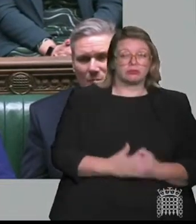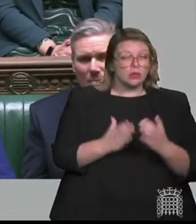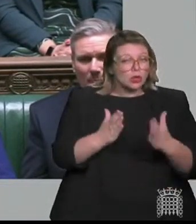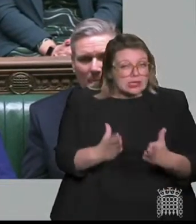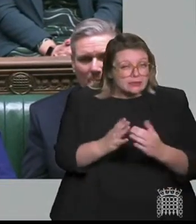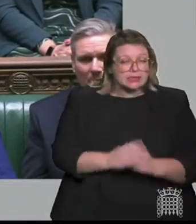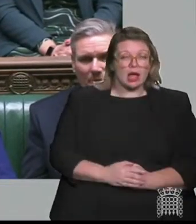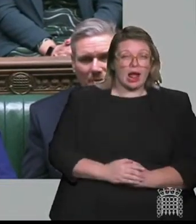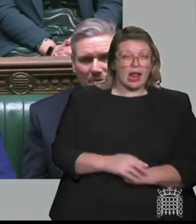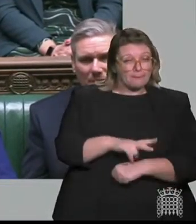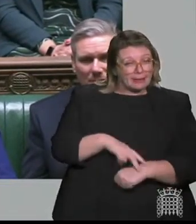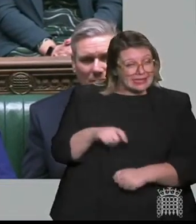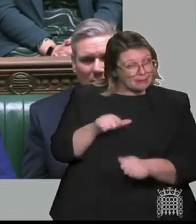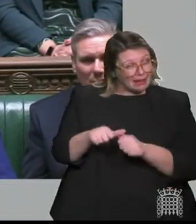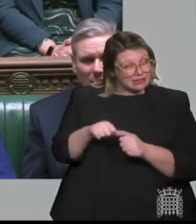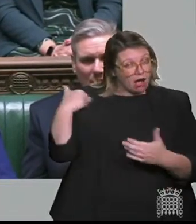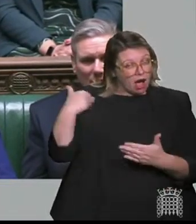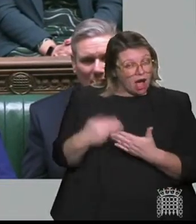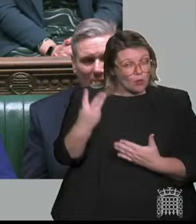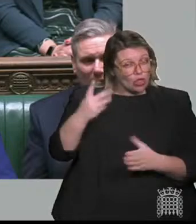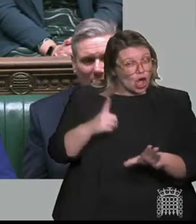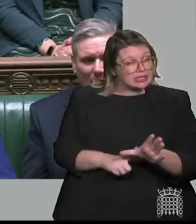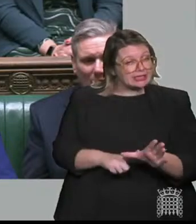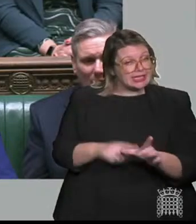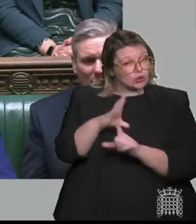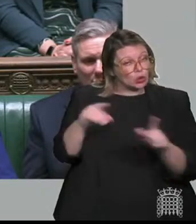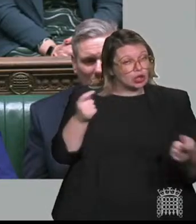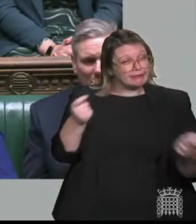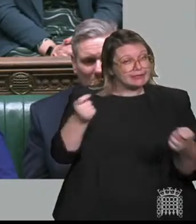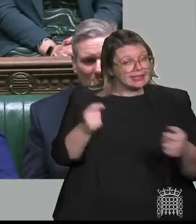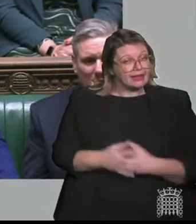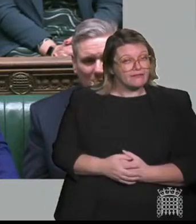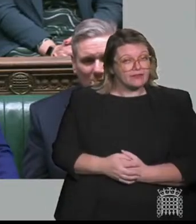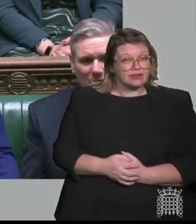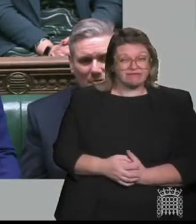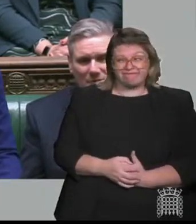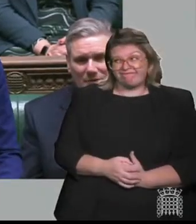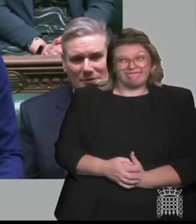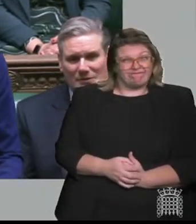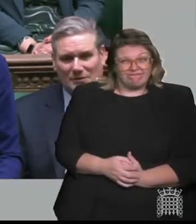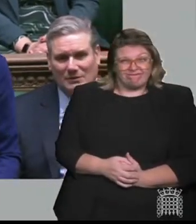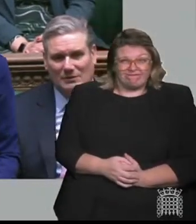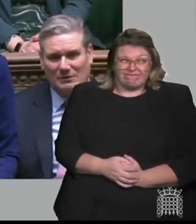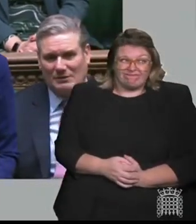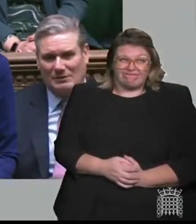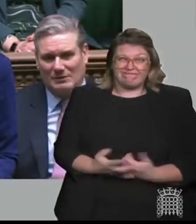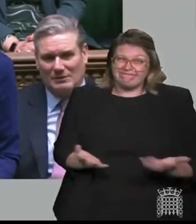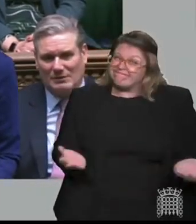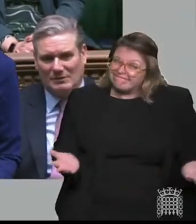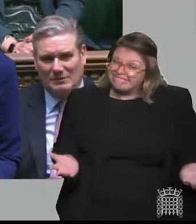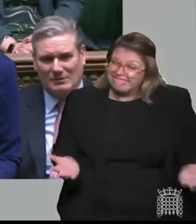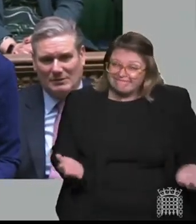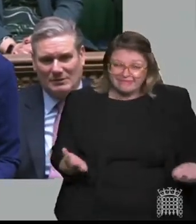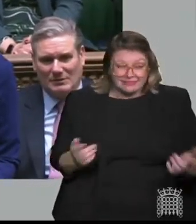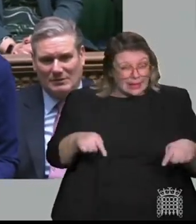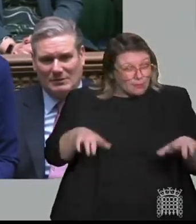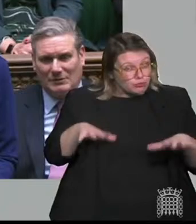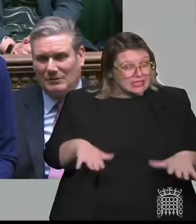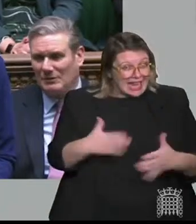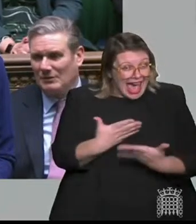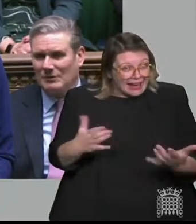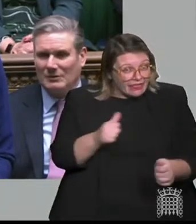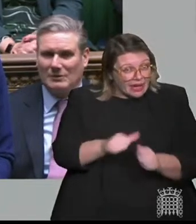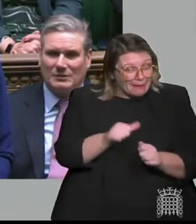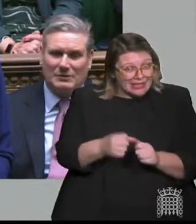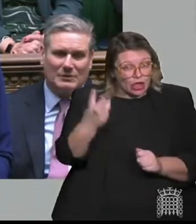police, do they work better after 13 years of Conservative government? In fact, does anything in Britain